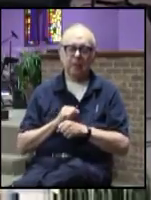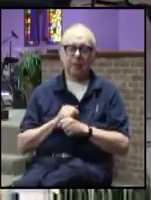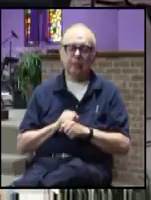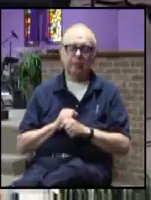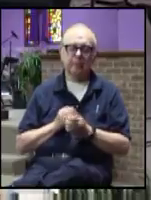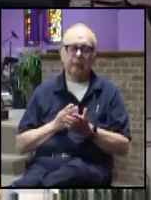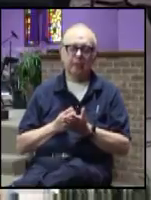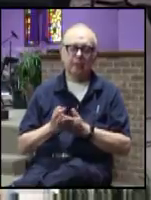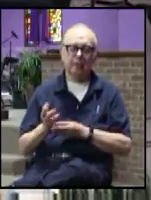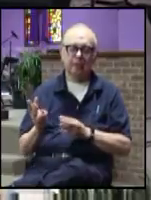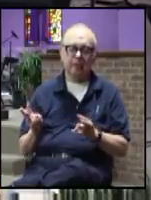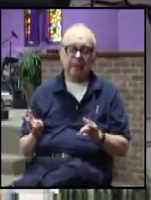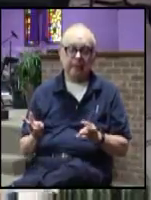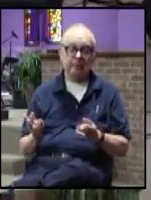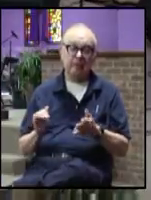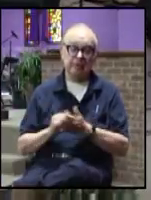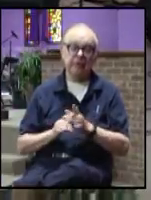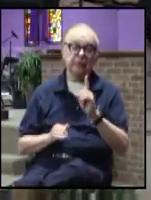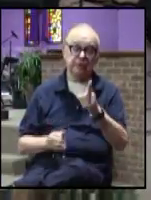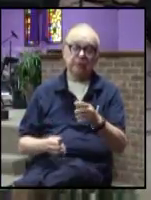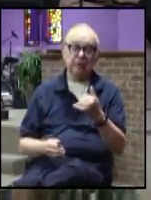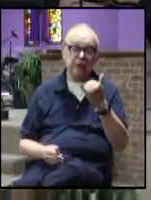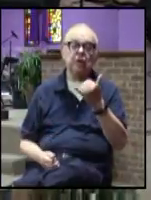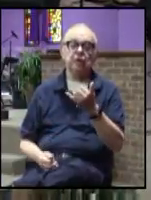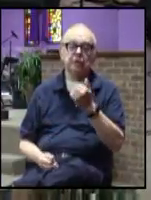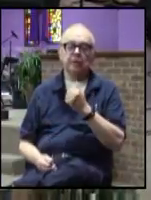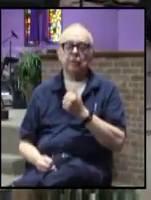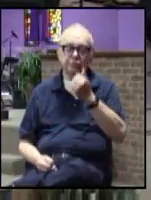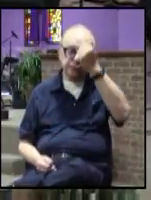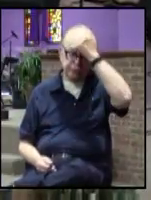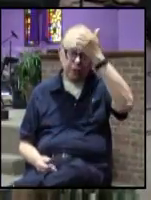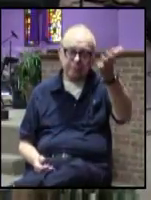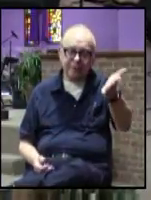Working my way up, I'm thinking, this is stupid.